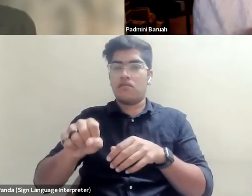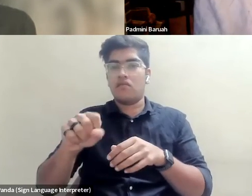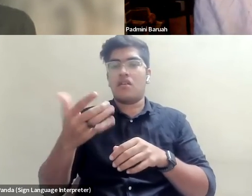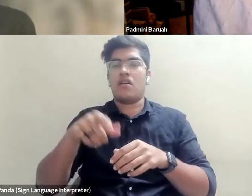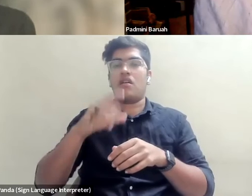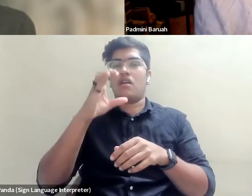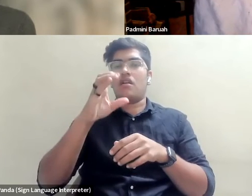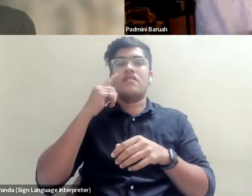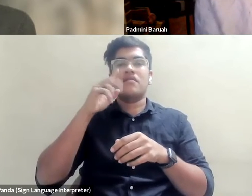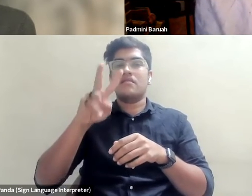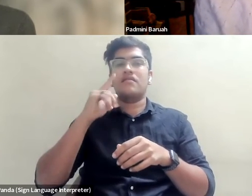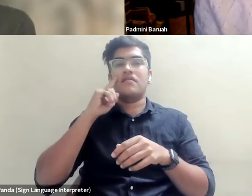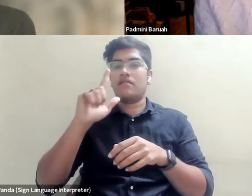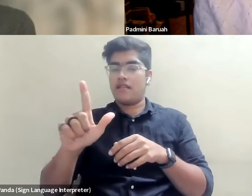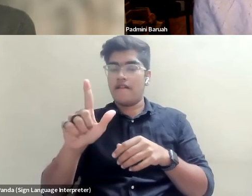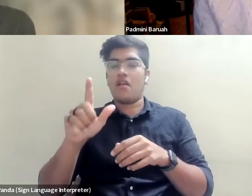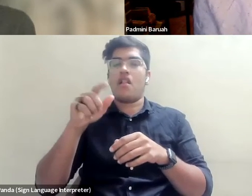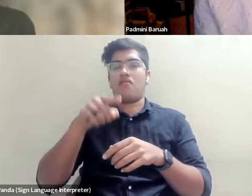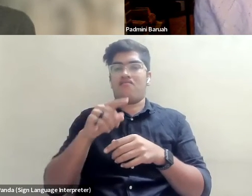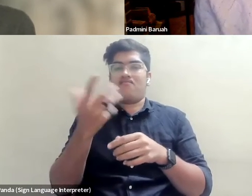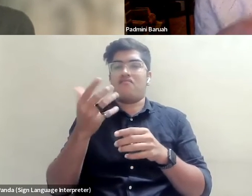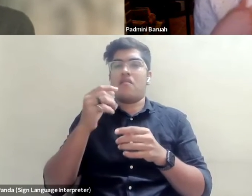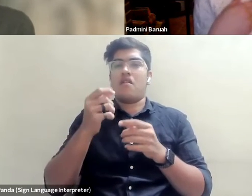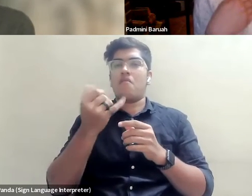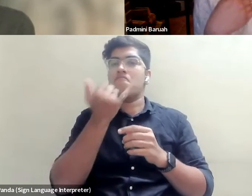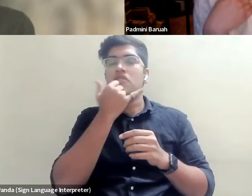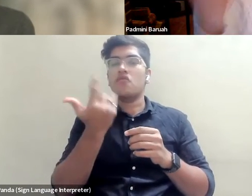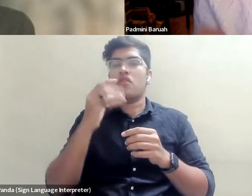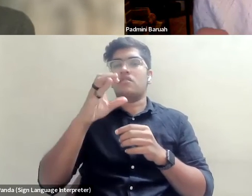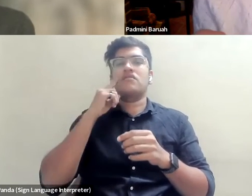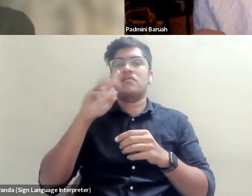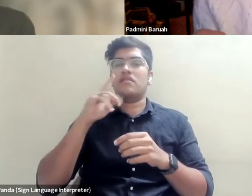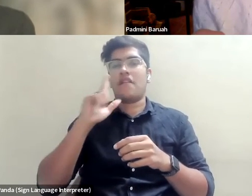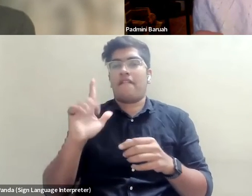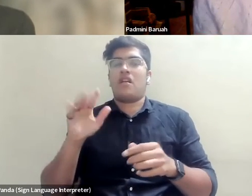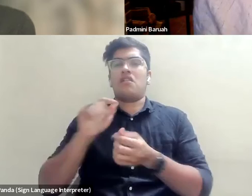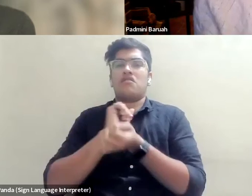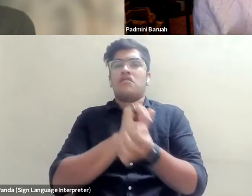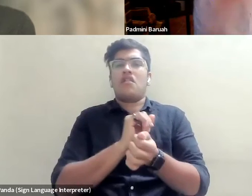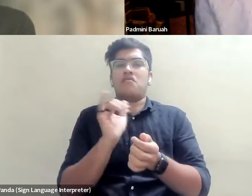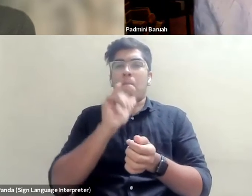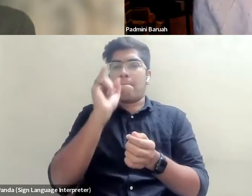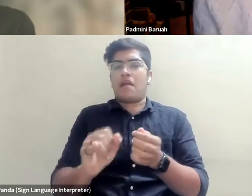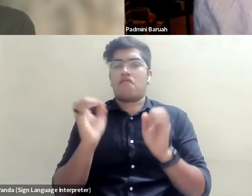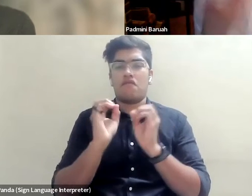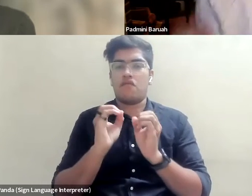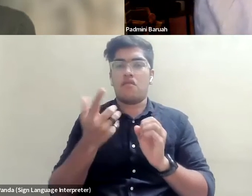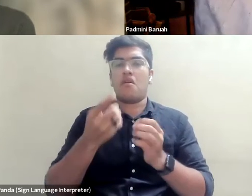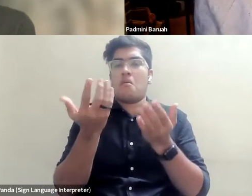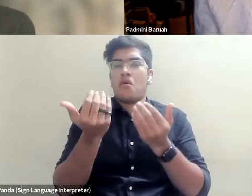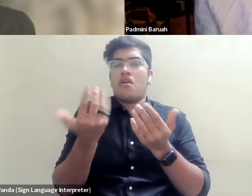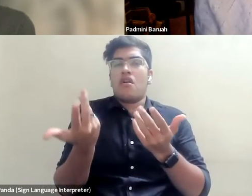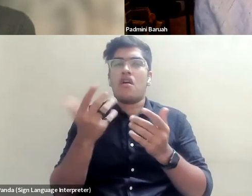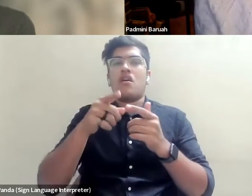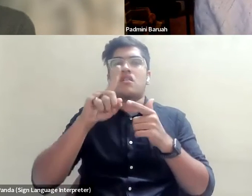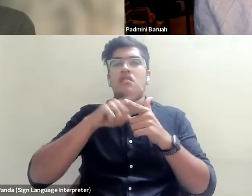immigration is not a criminal issue here, end up being housed in with jail. convicts, in